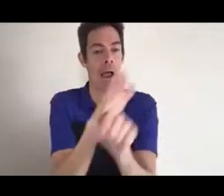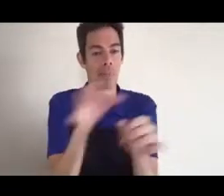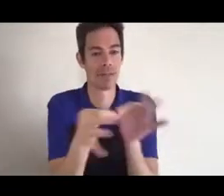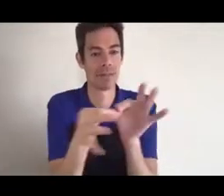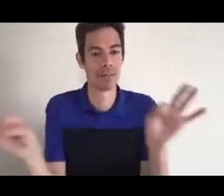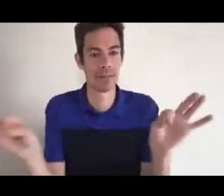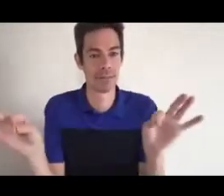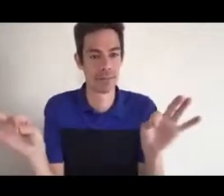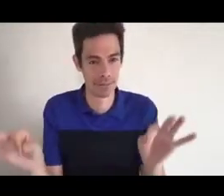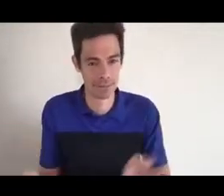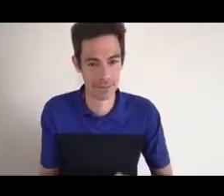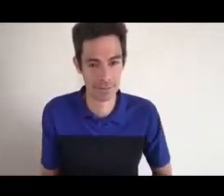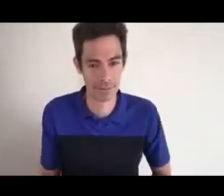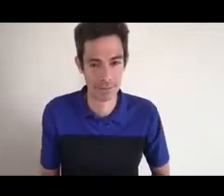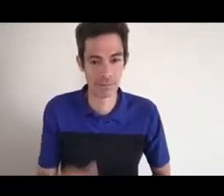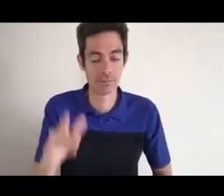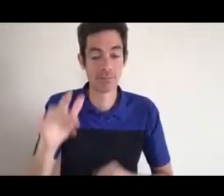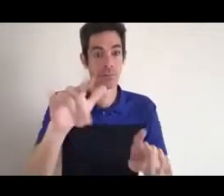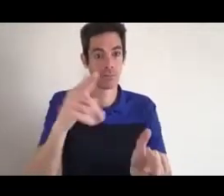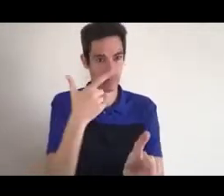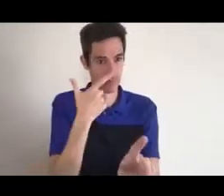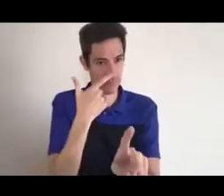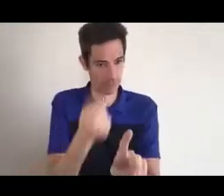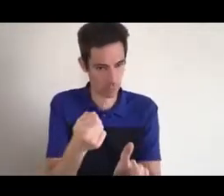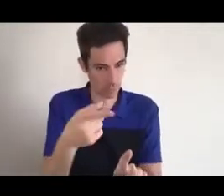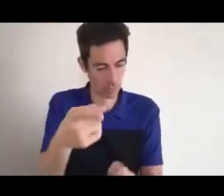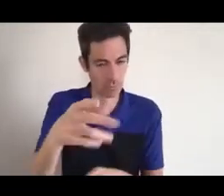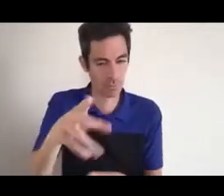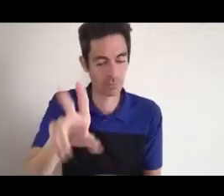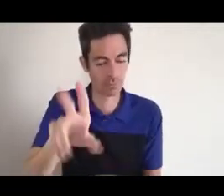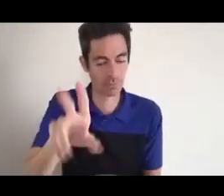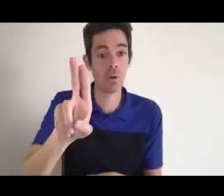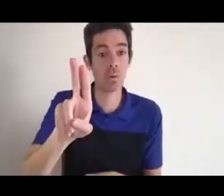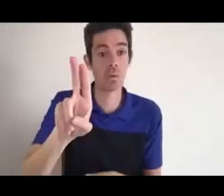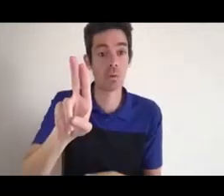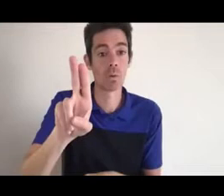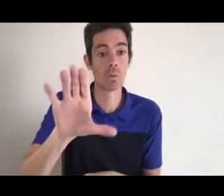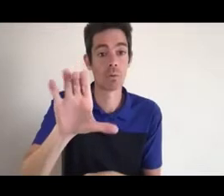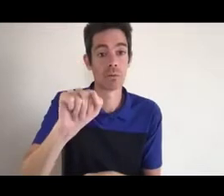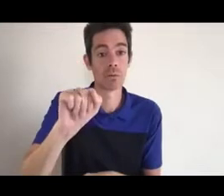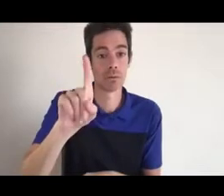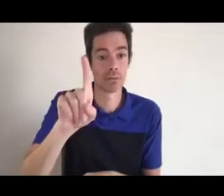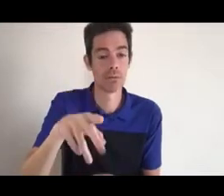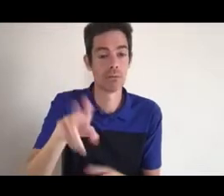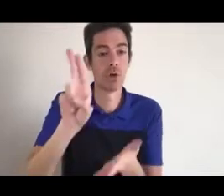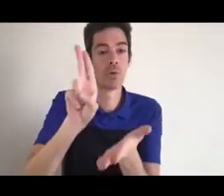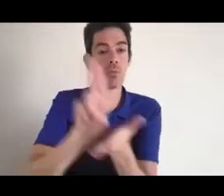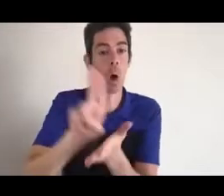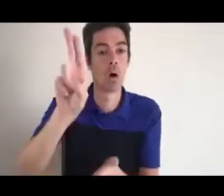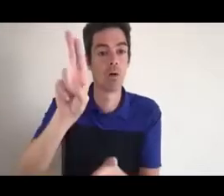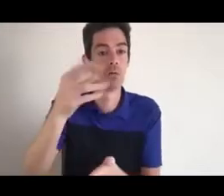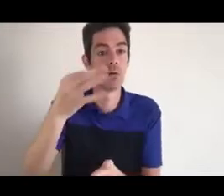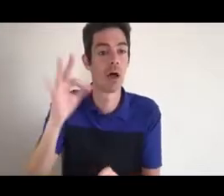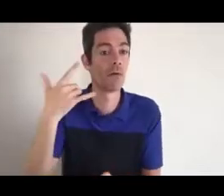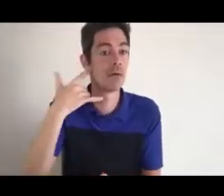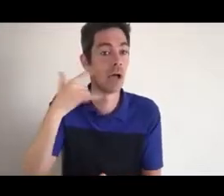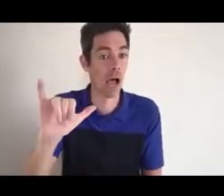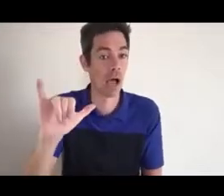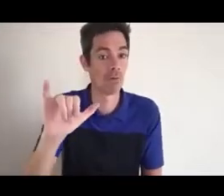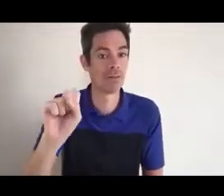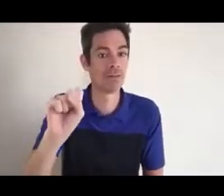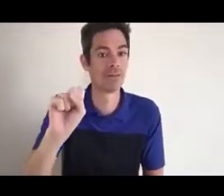if you put the equal structure additive in there, then it becomes a complete sentence. So